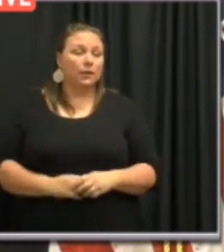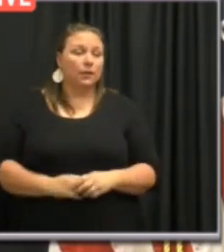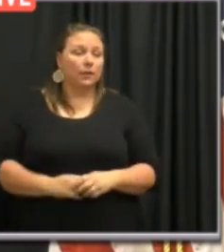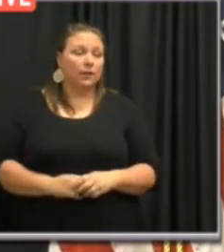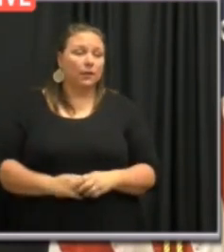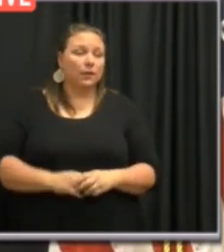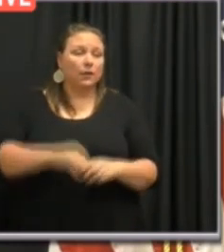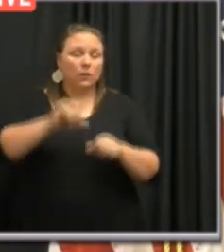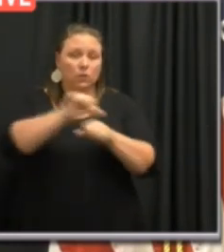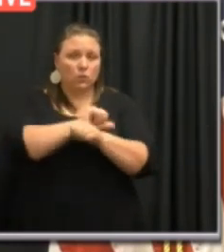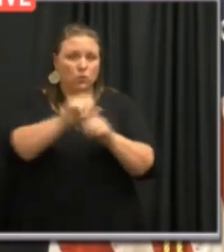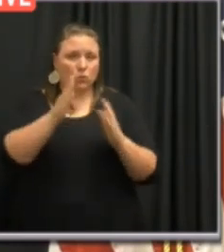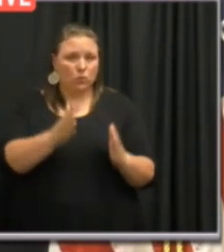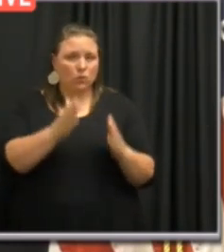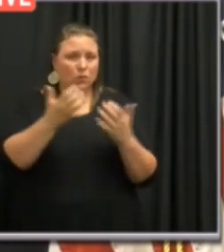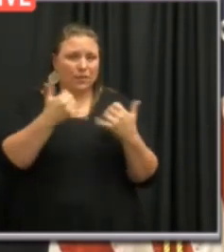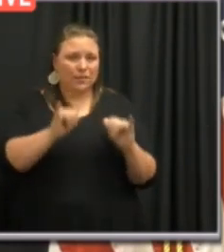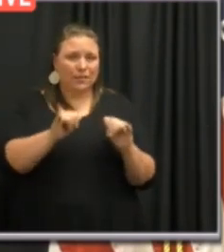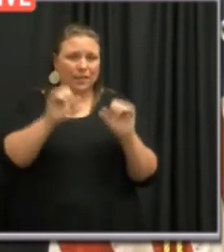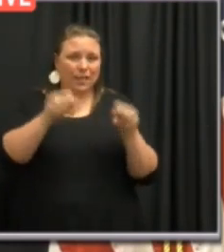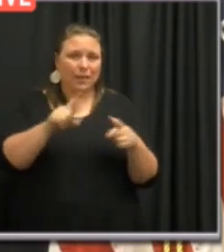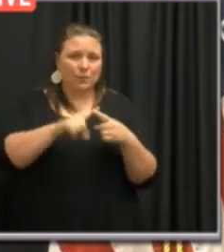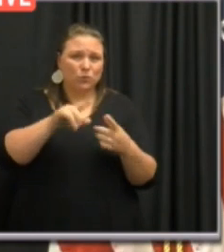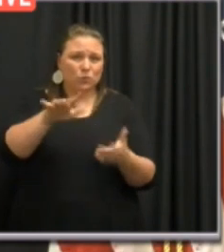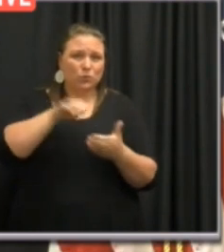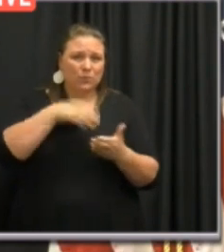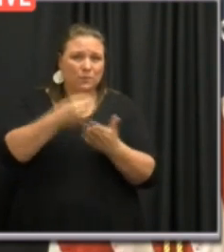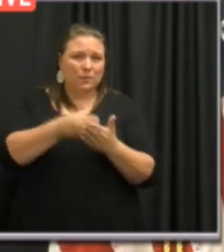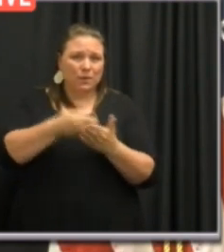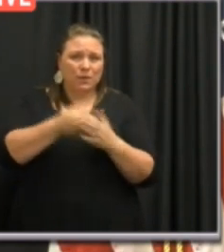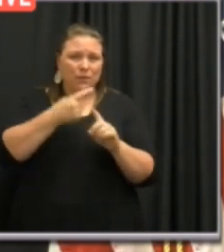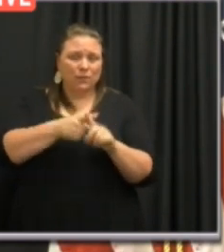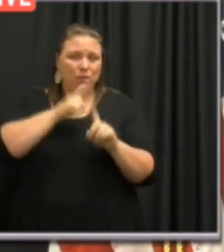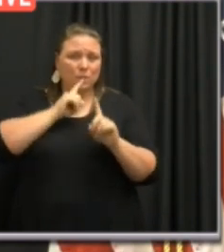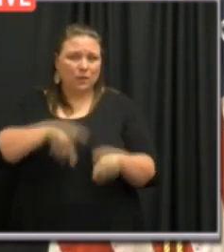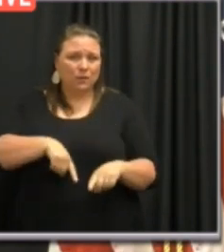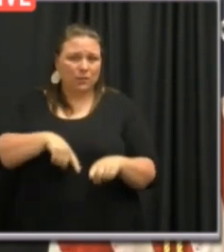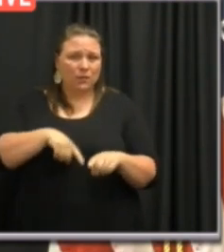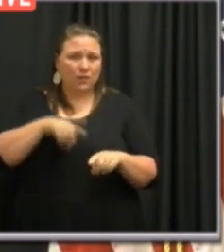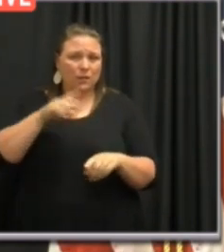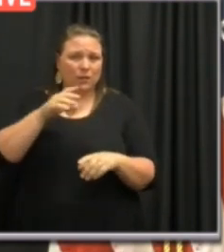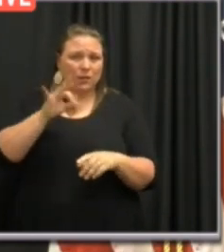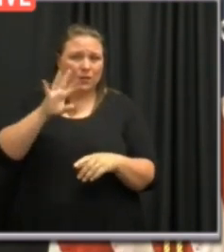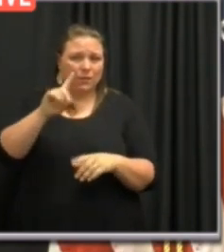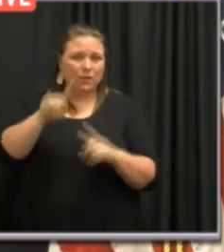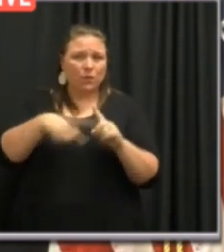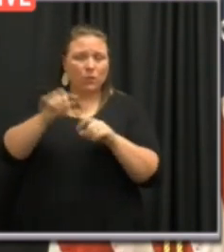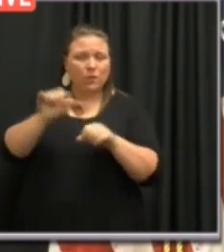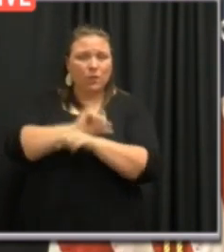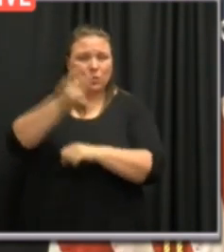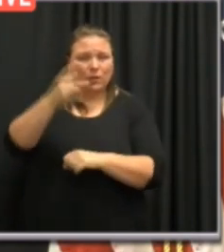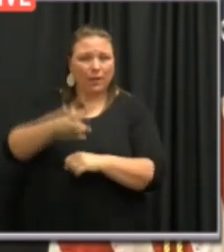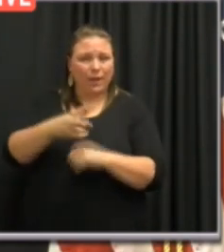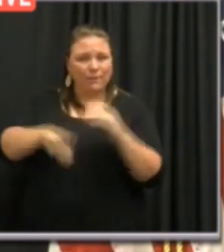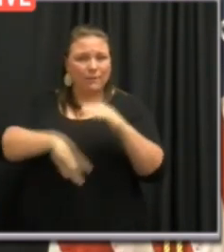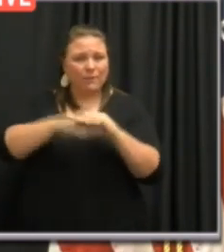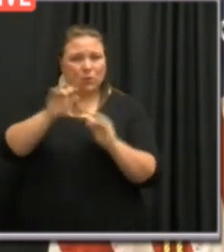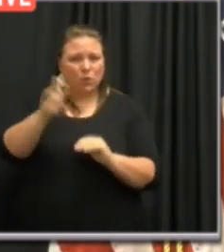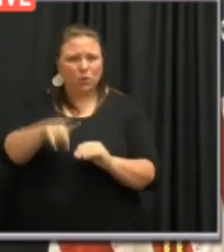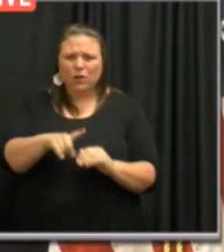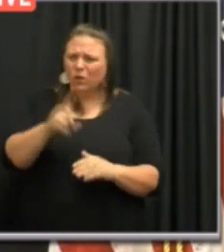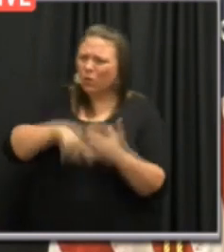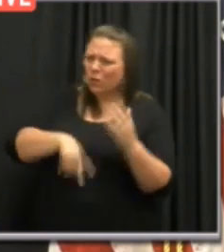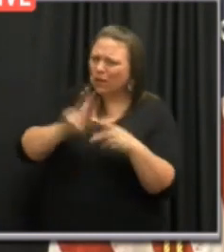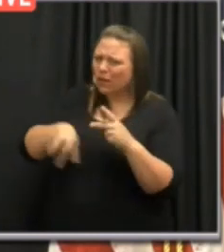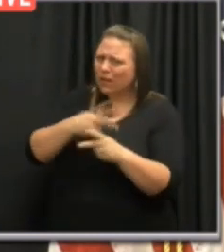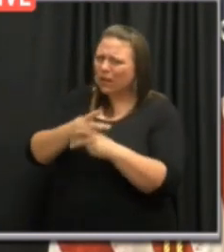receive financial support from the COVID response fund or any other types of financial aid while working at half capacity? So, what kind of